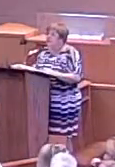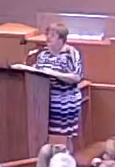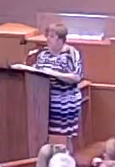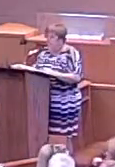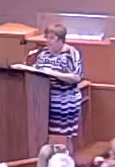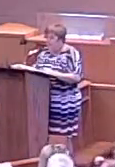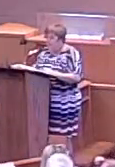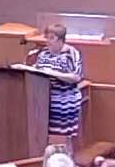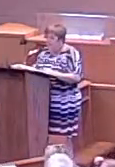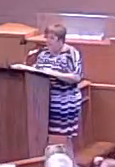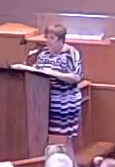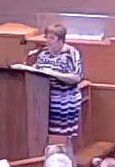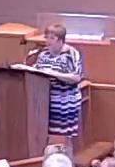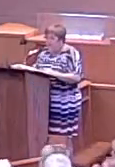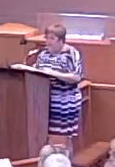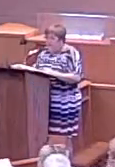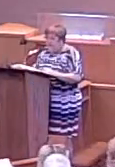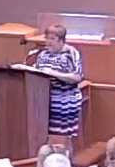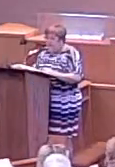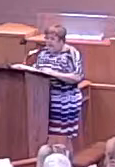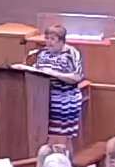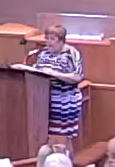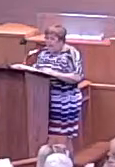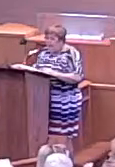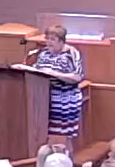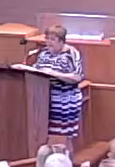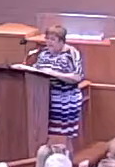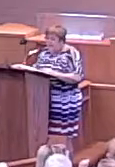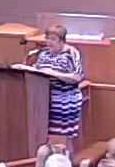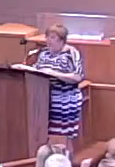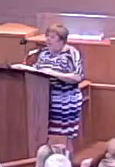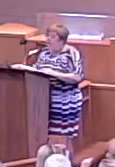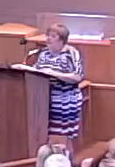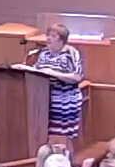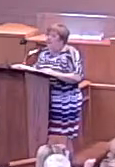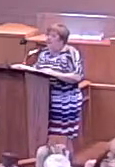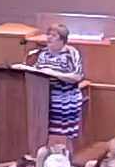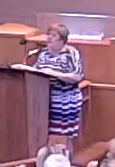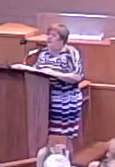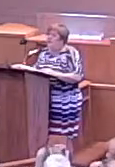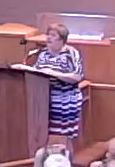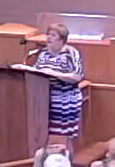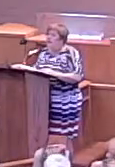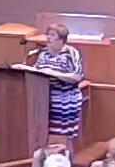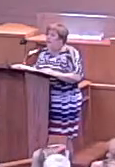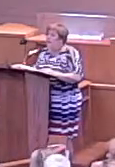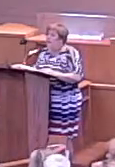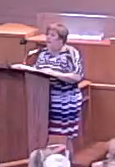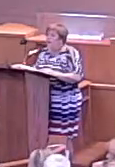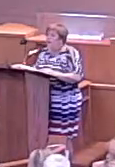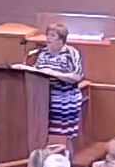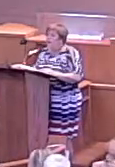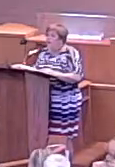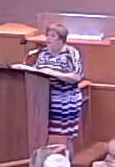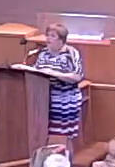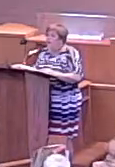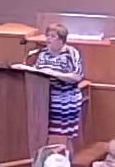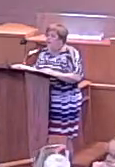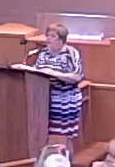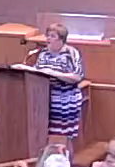freely poured. Let us be one in the